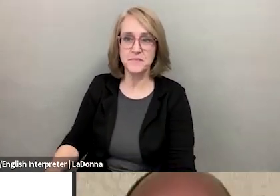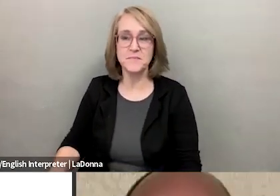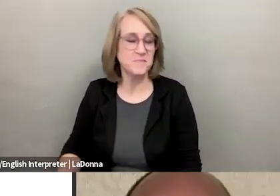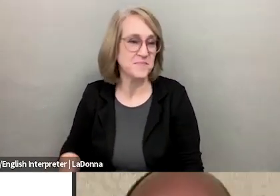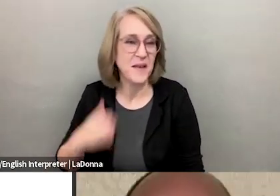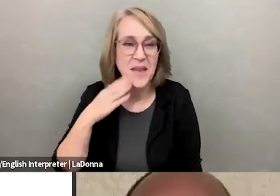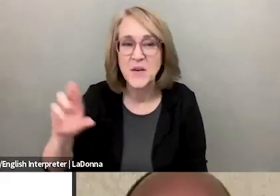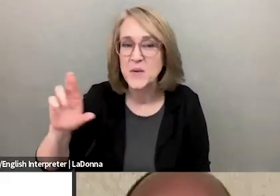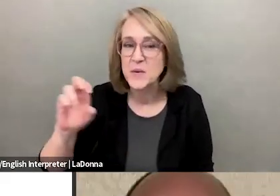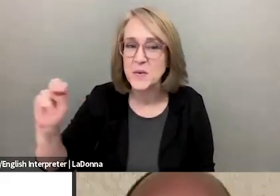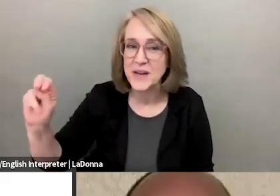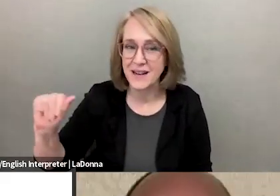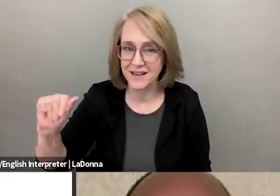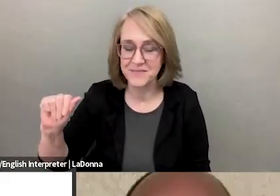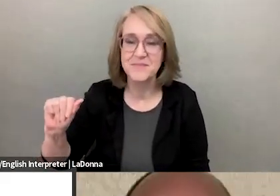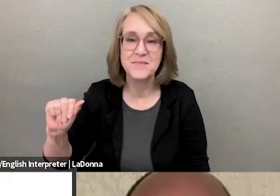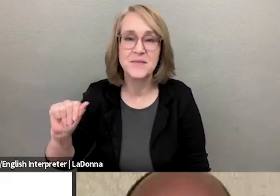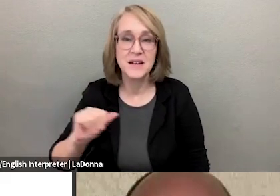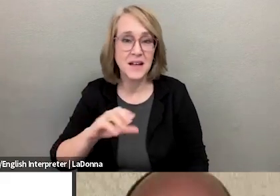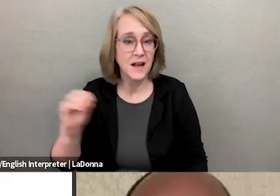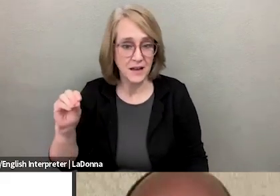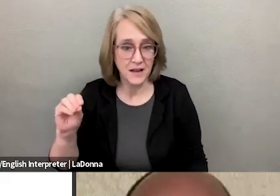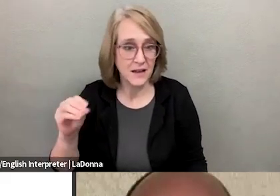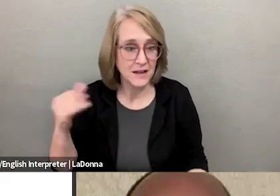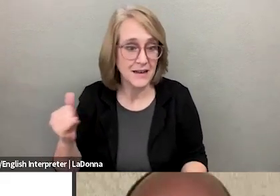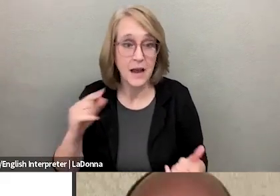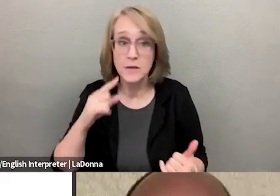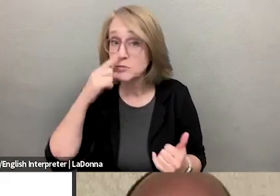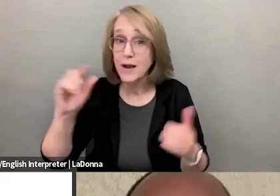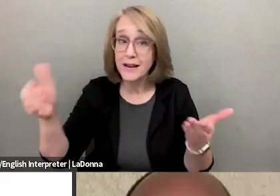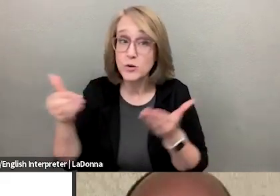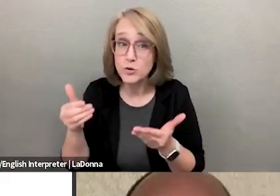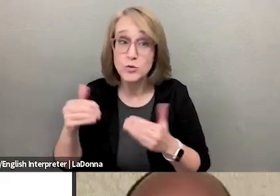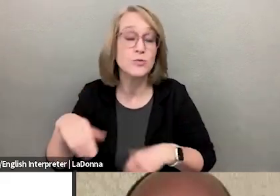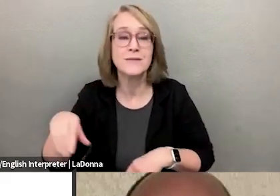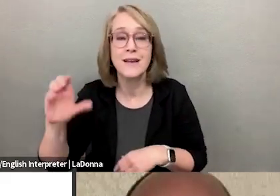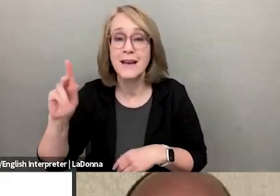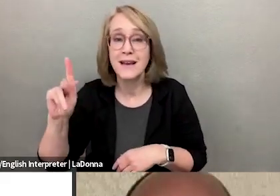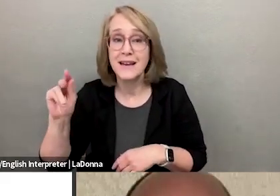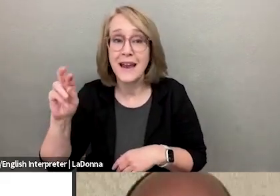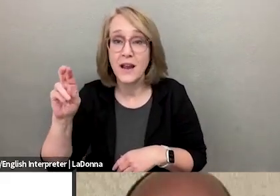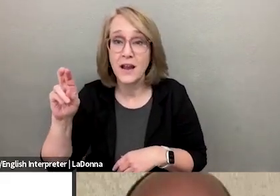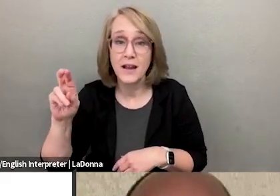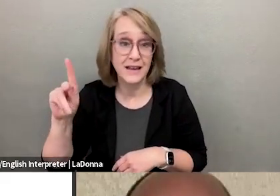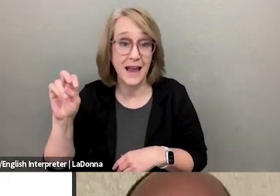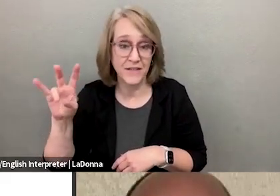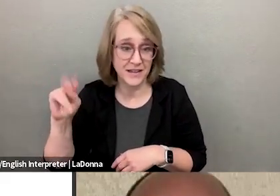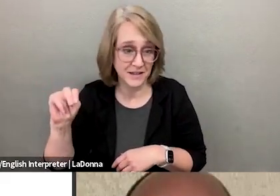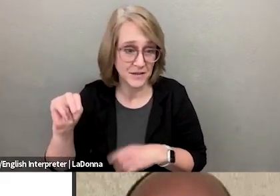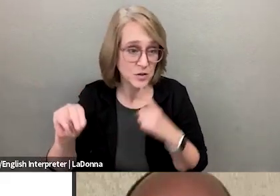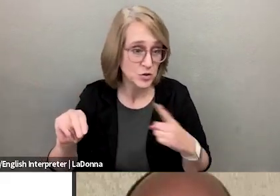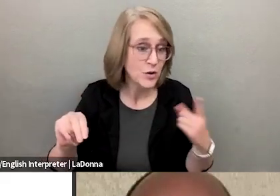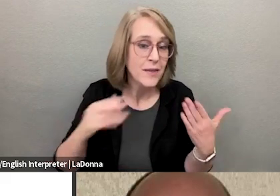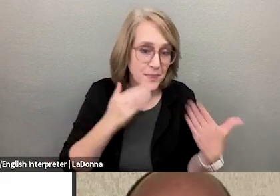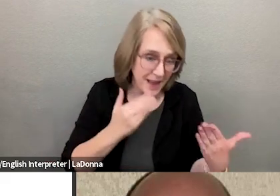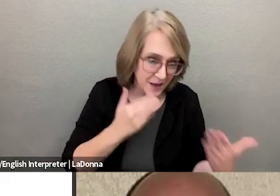Thank you, Rena. And then Carol, if you could just introduce Kevin real quick. Thank you very much. Yes, absolutely. Rena, thank you so